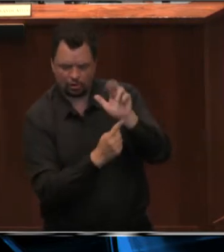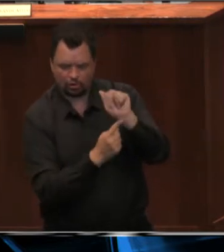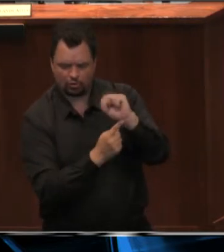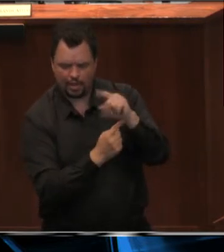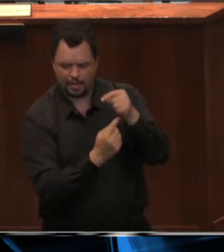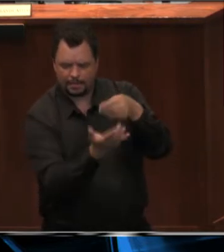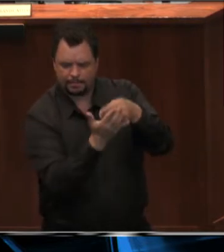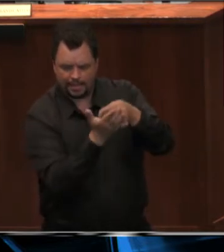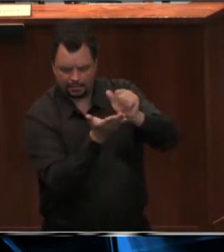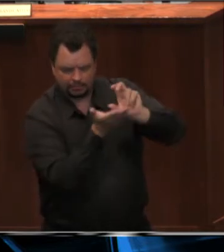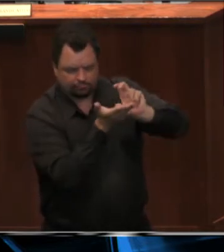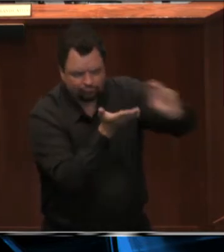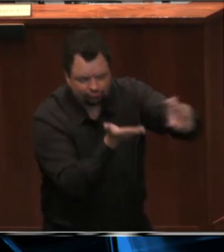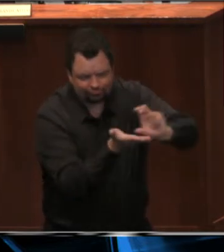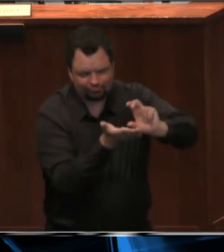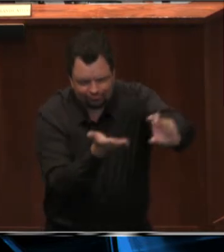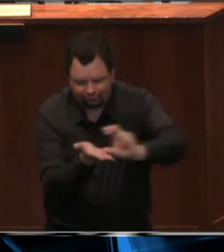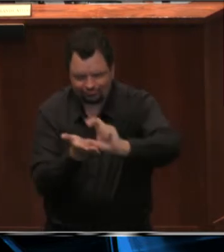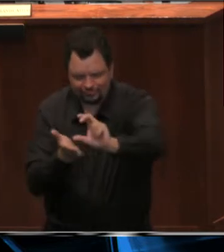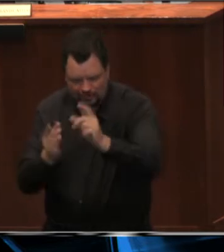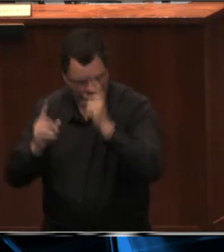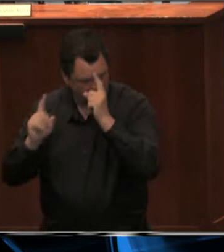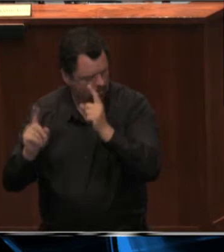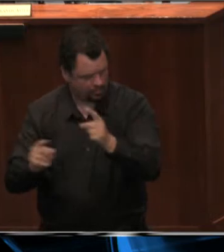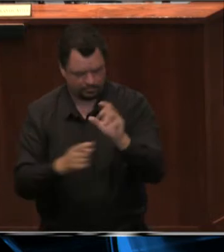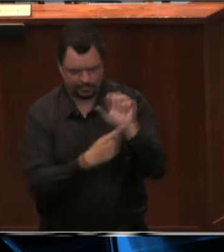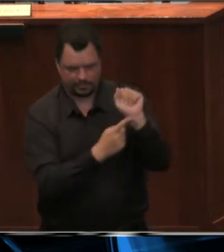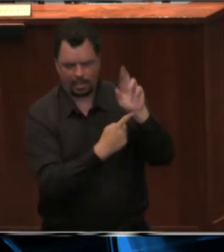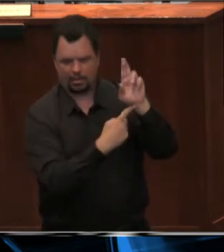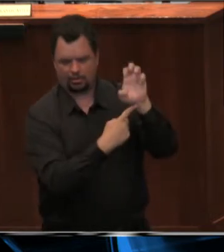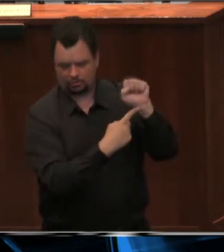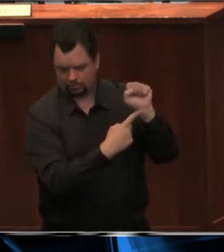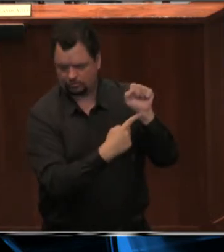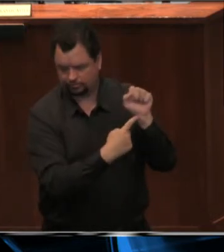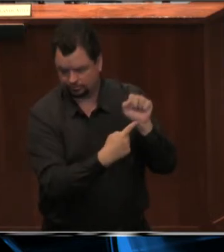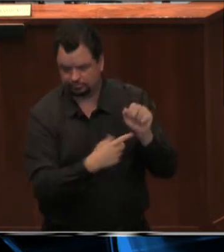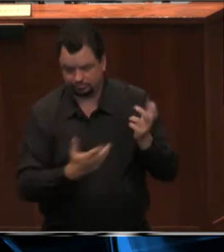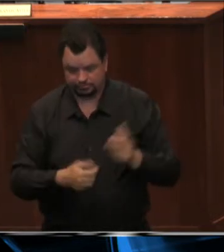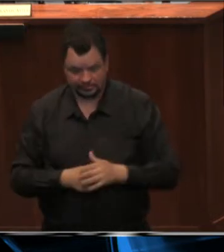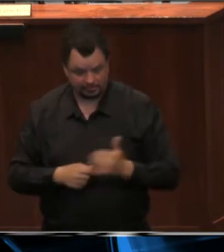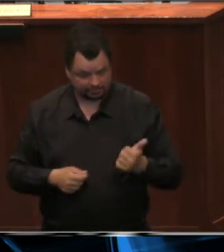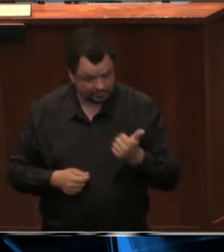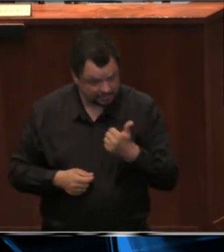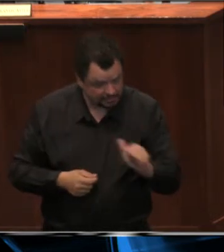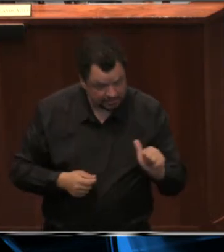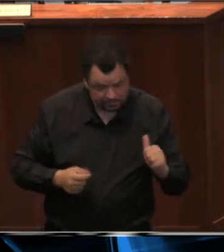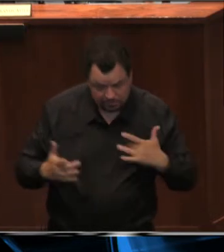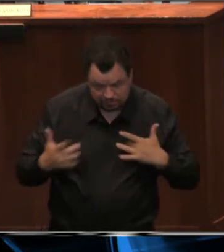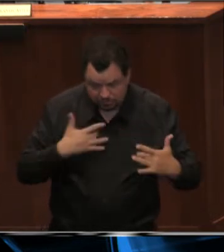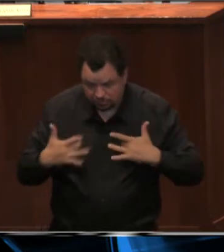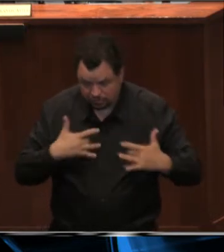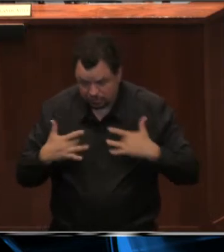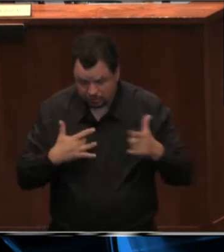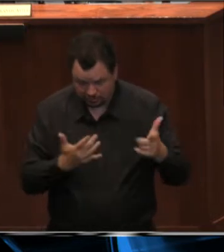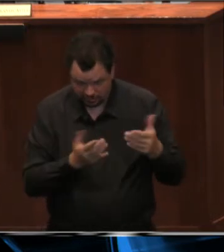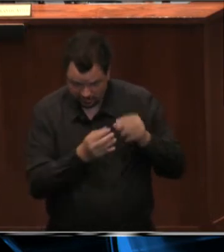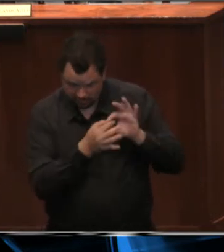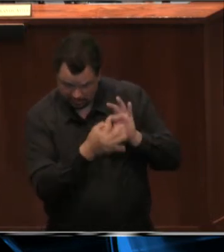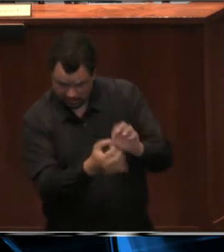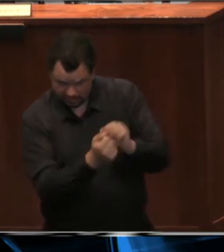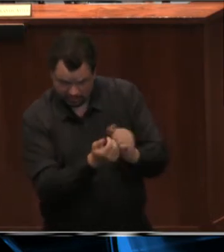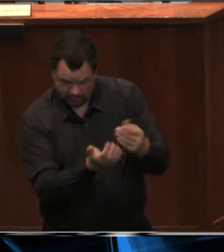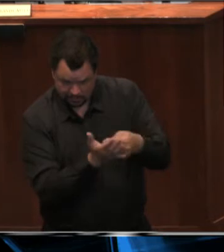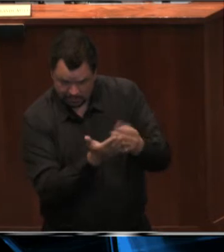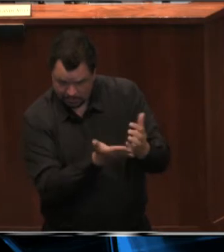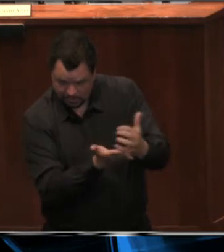with that, there's no concern on our end regarding the revenues. Everything that we are doing currently is